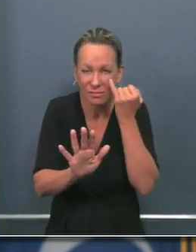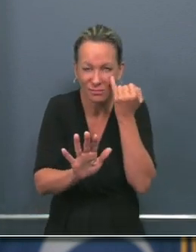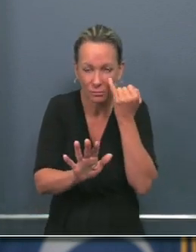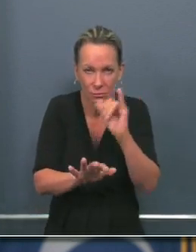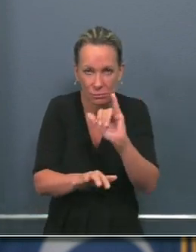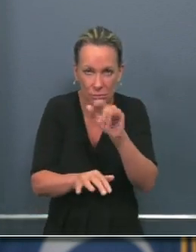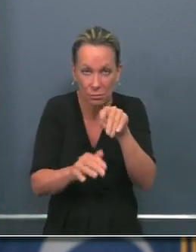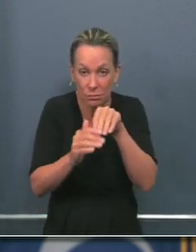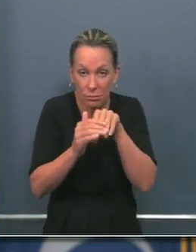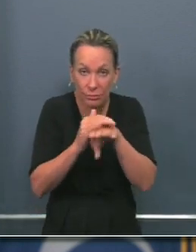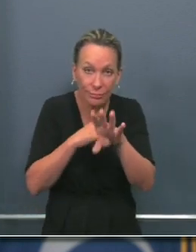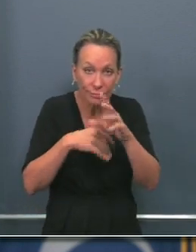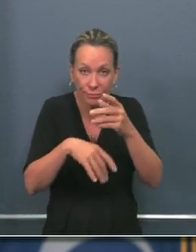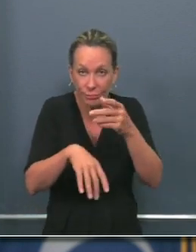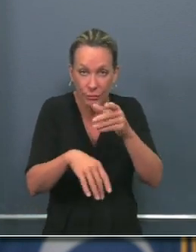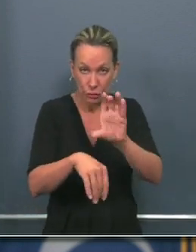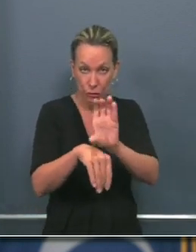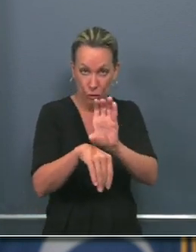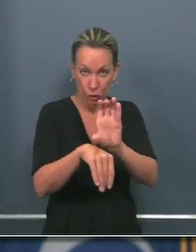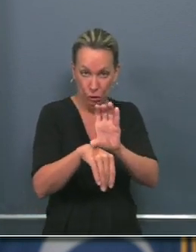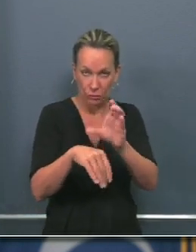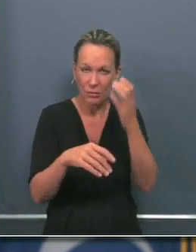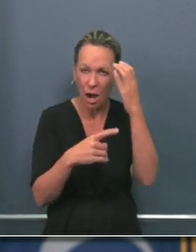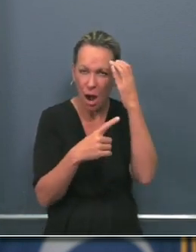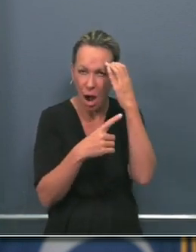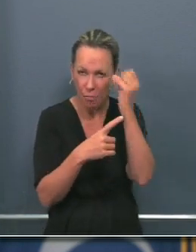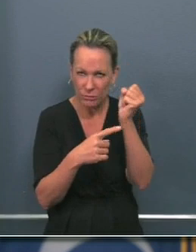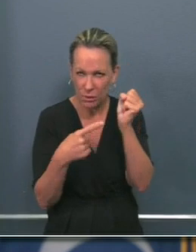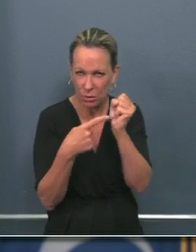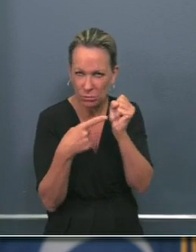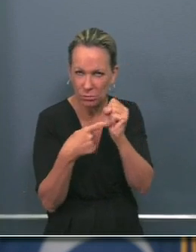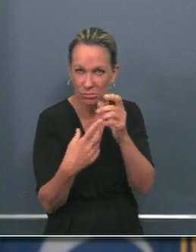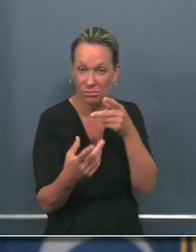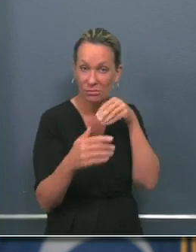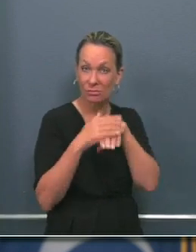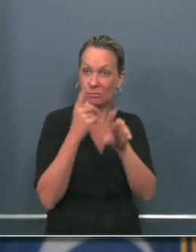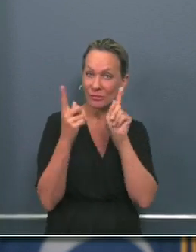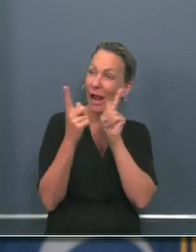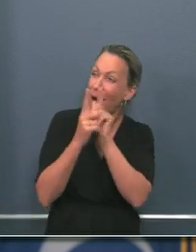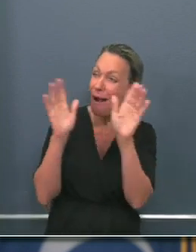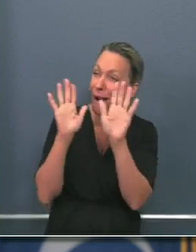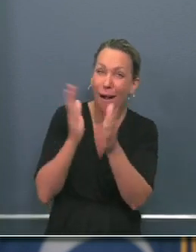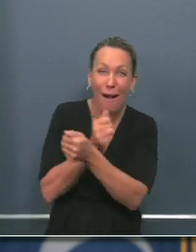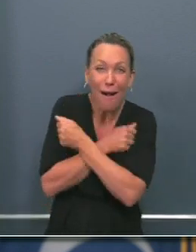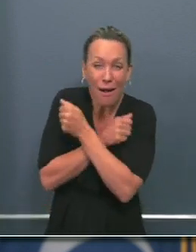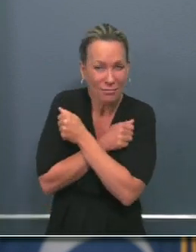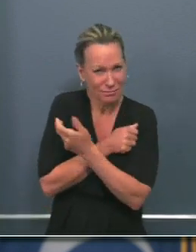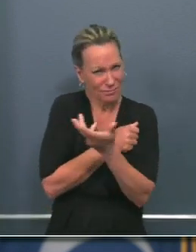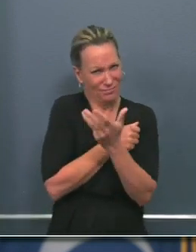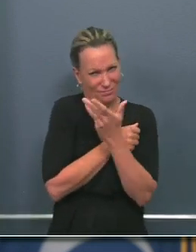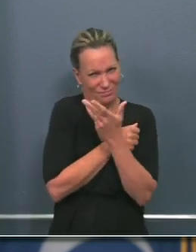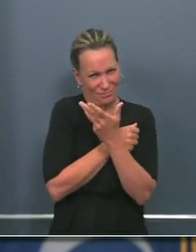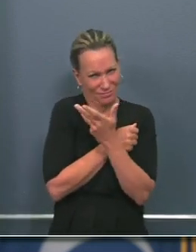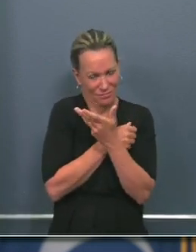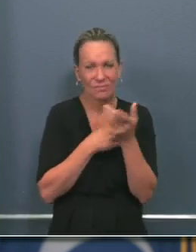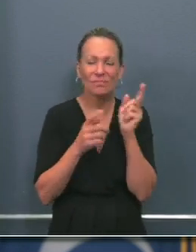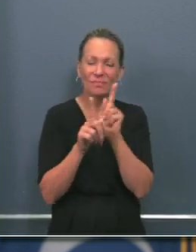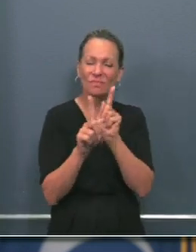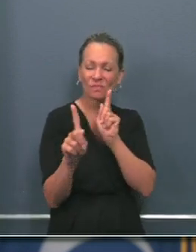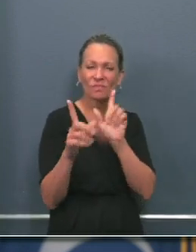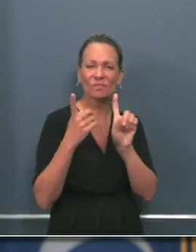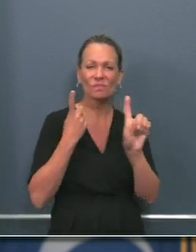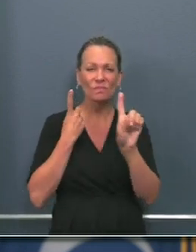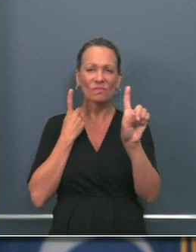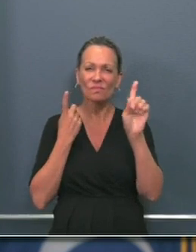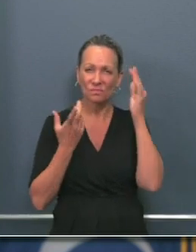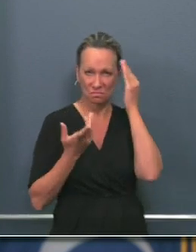are applying common sense and the rules of engagement that we laid out in our latest guidance. We're